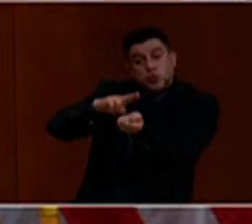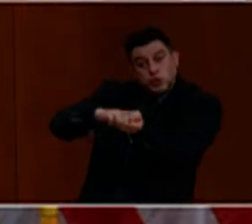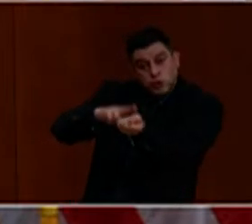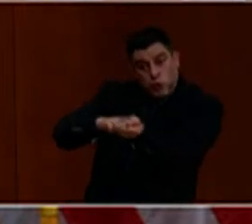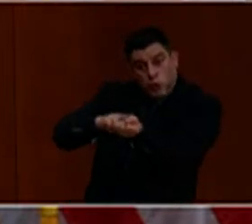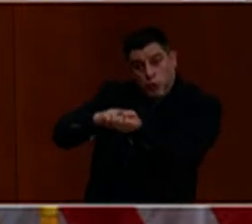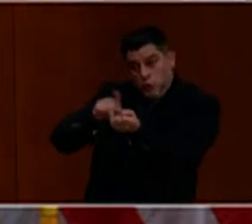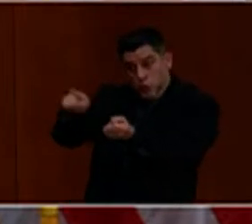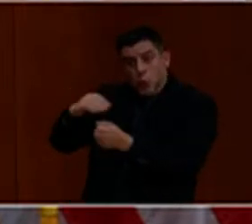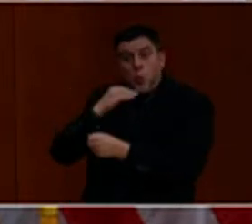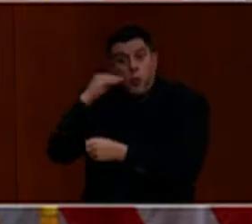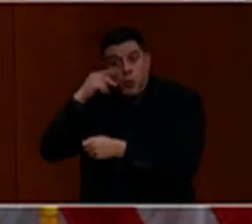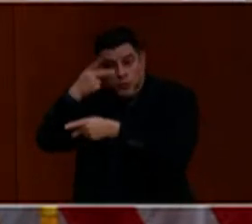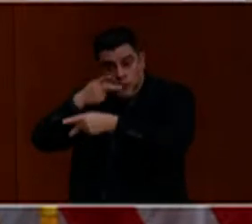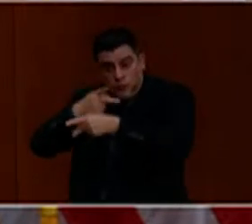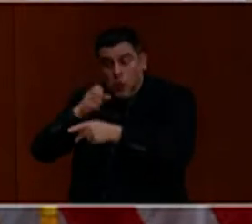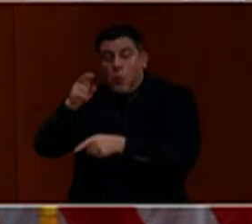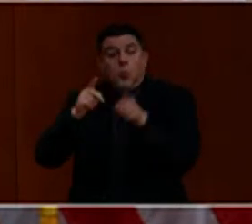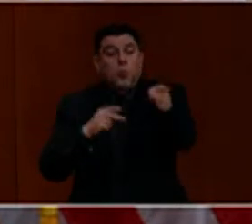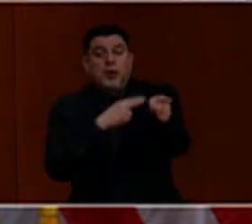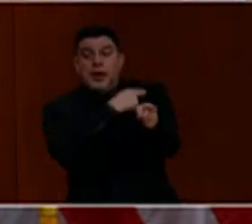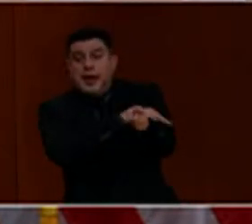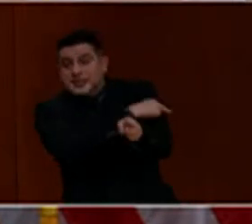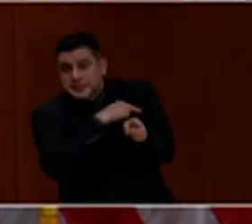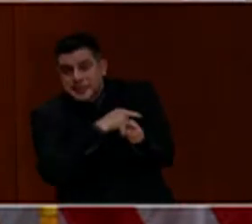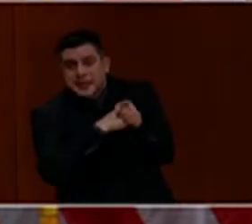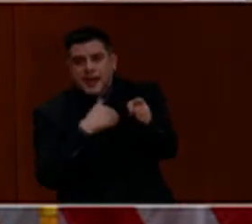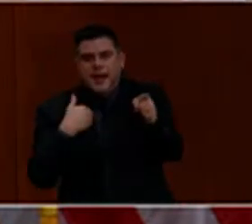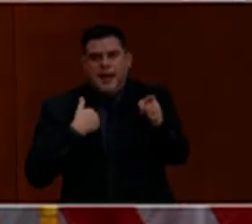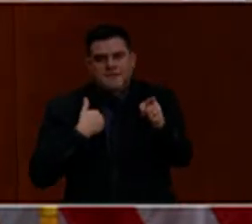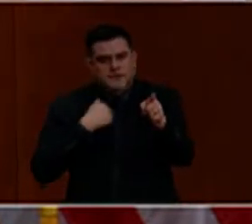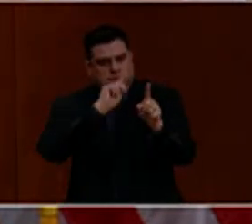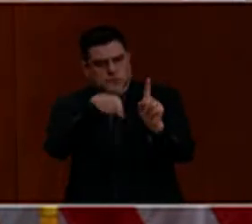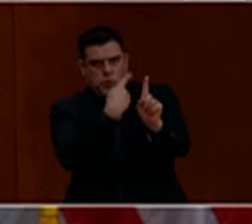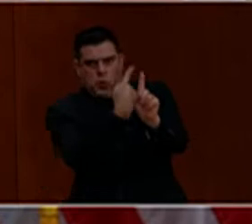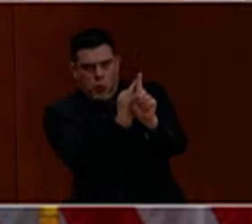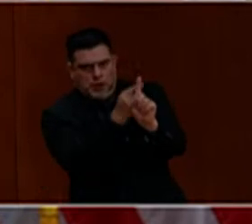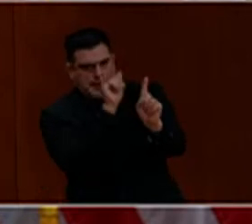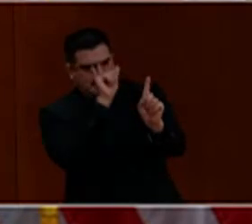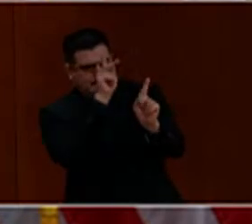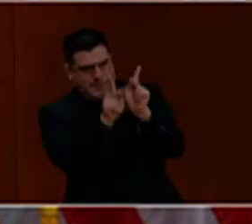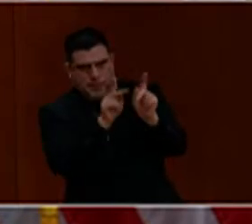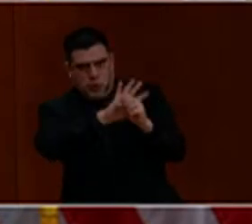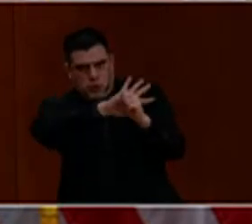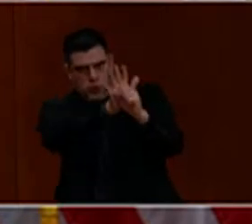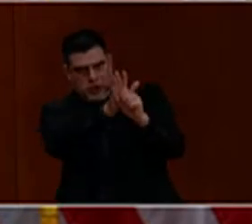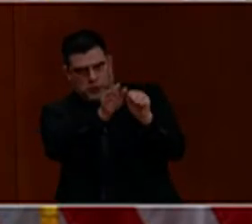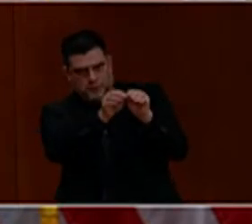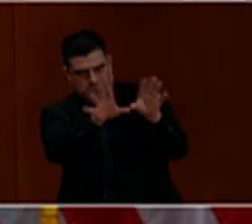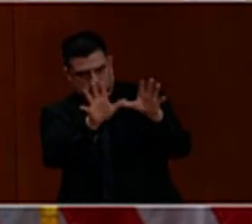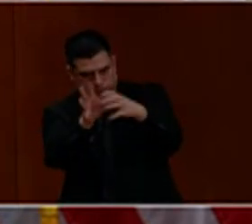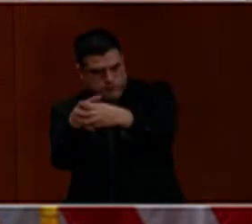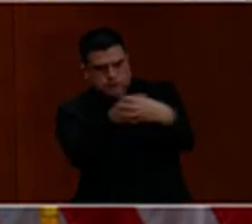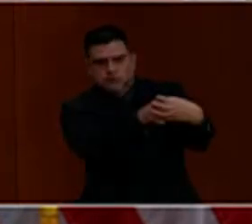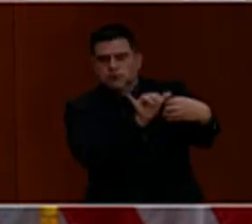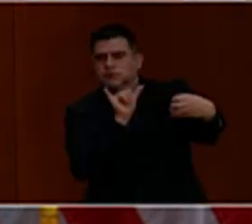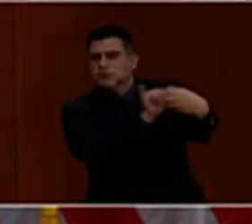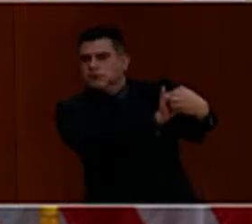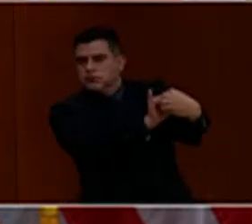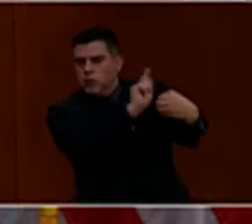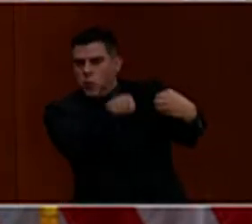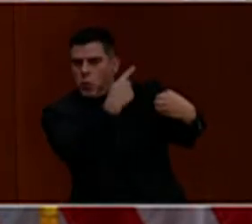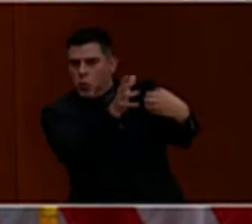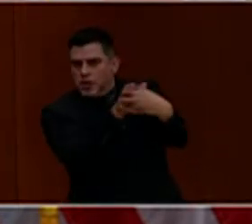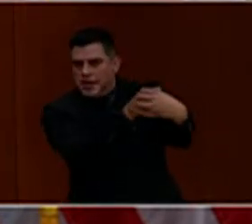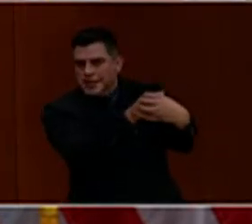with hospitals and private and providers to stand up over these last many months. When you're going into a nursing home, if you have,